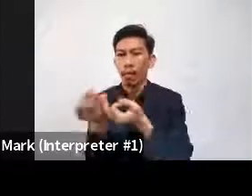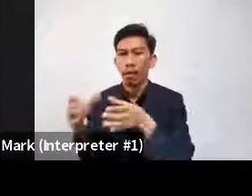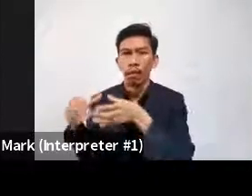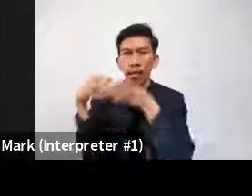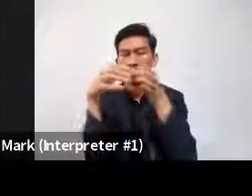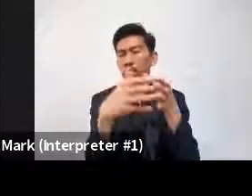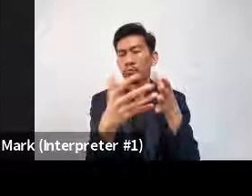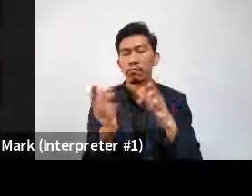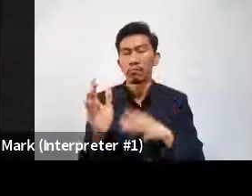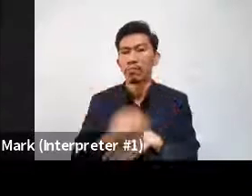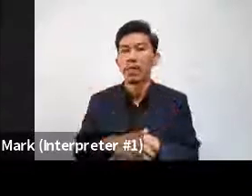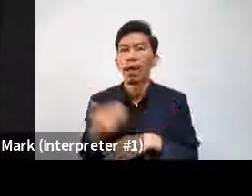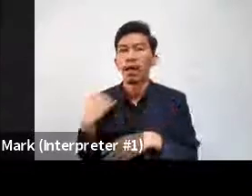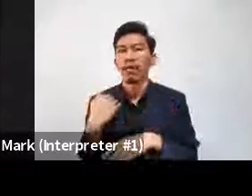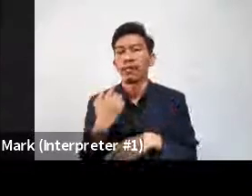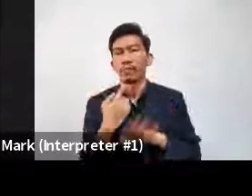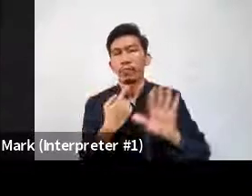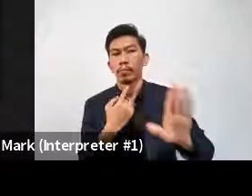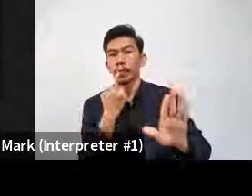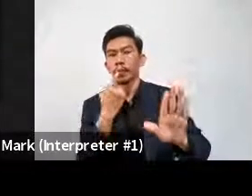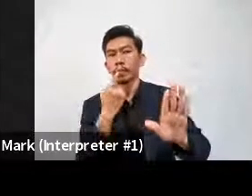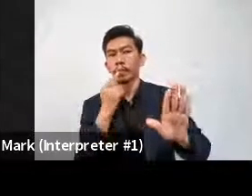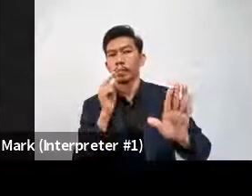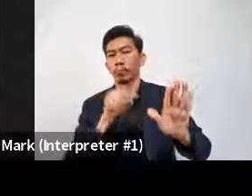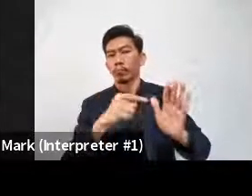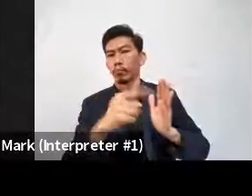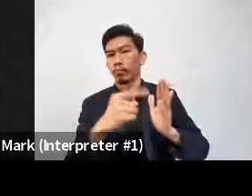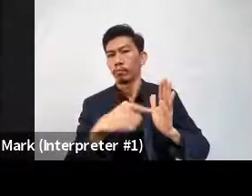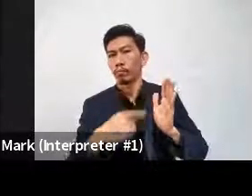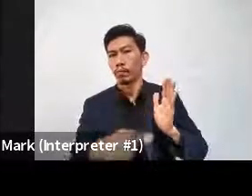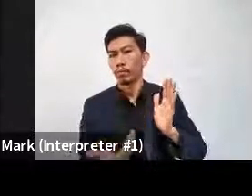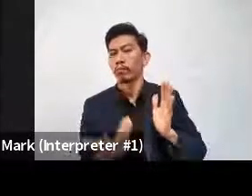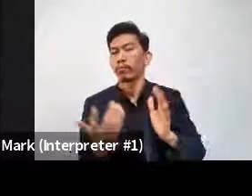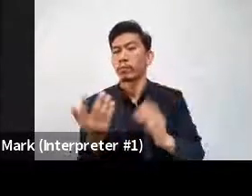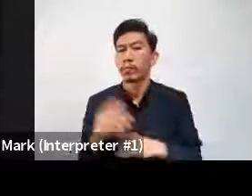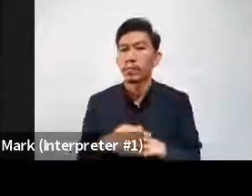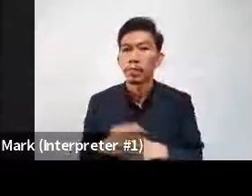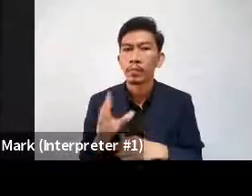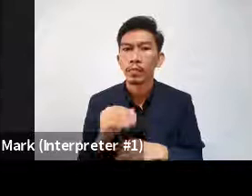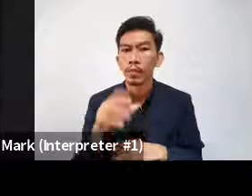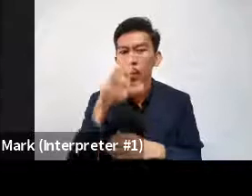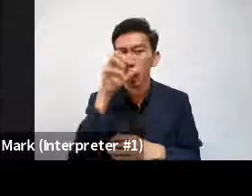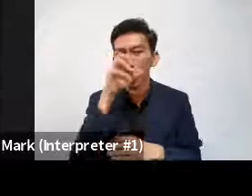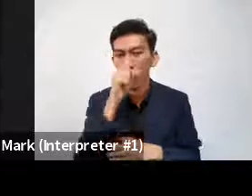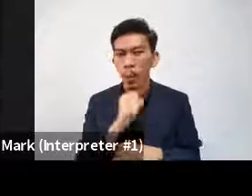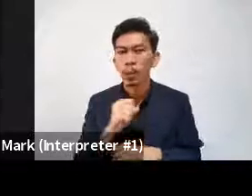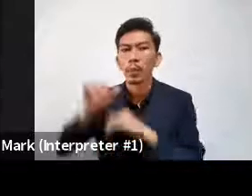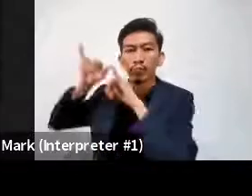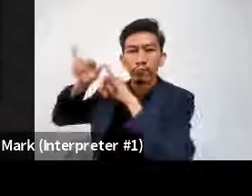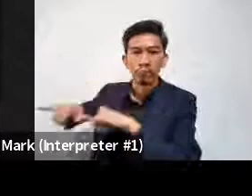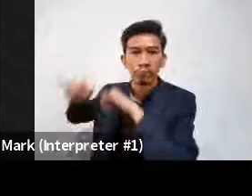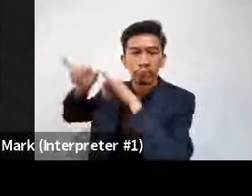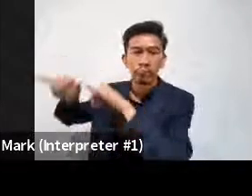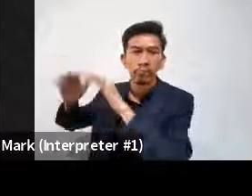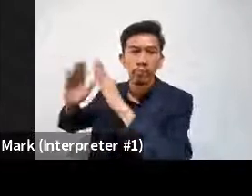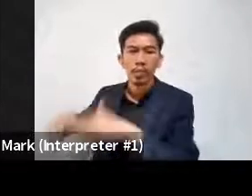were police checkpoints. You can't enter the locality where your hospital is. Elderly were told to stay at home. Many